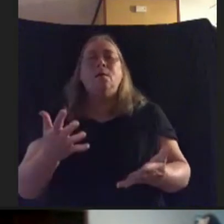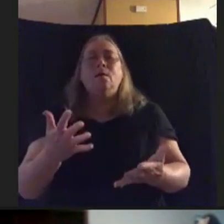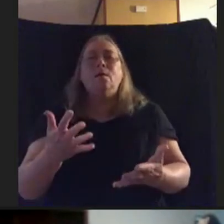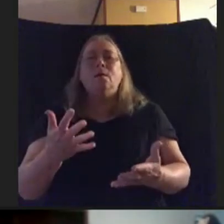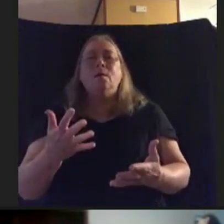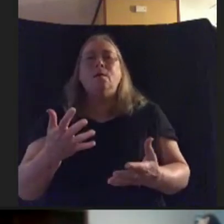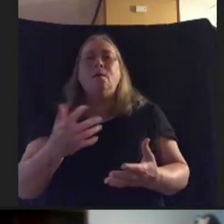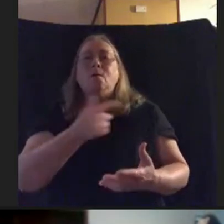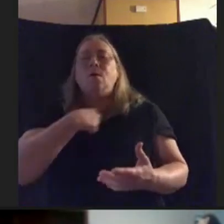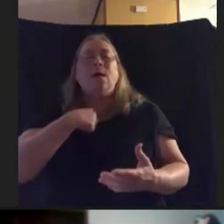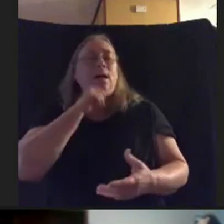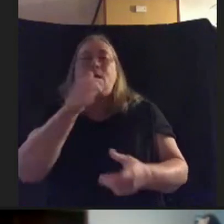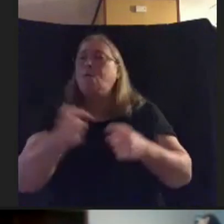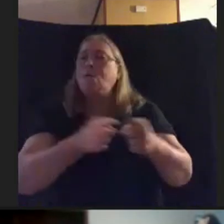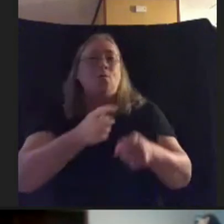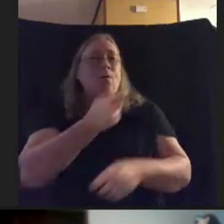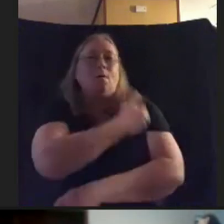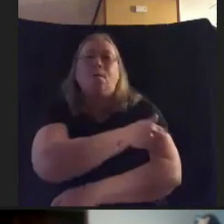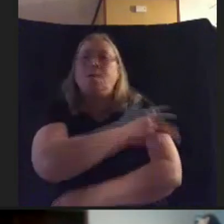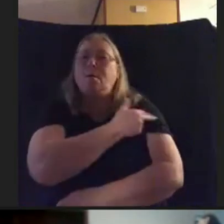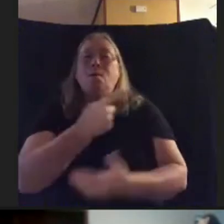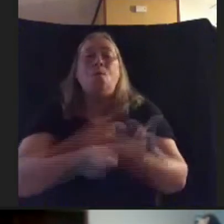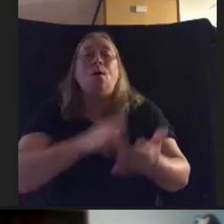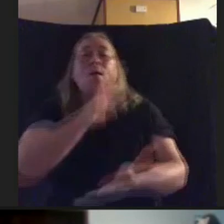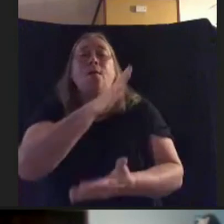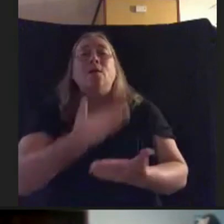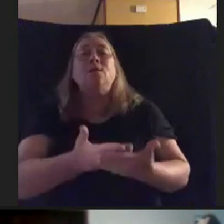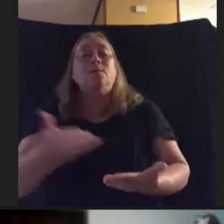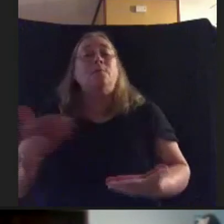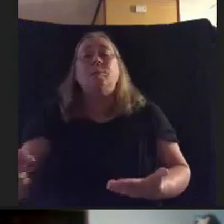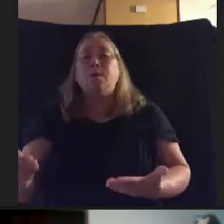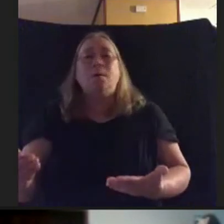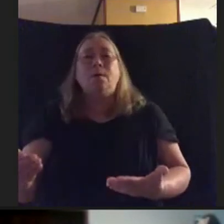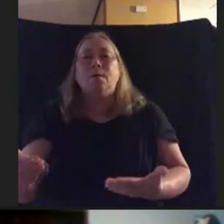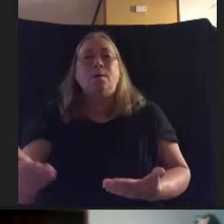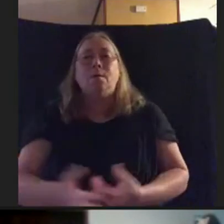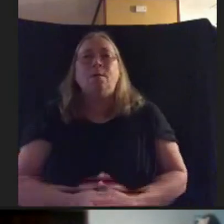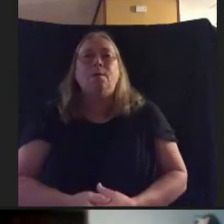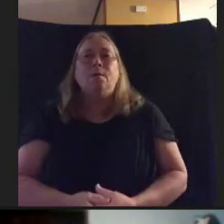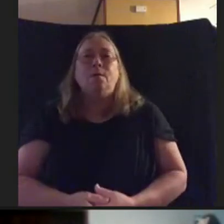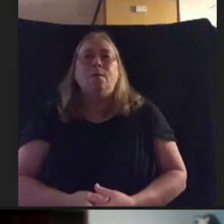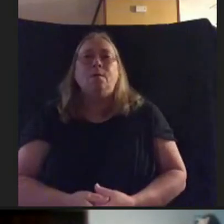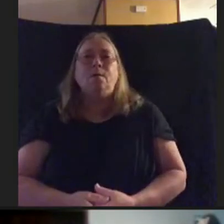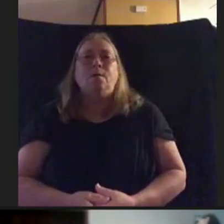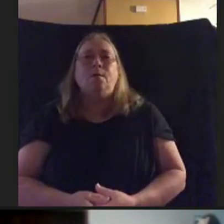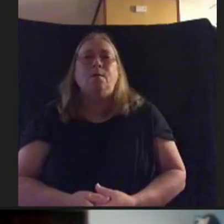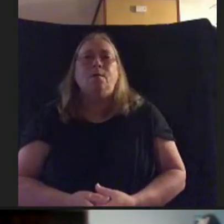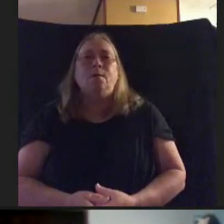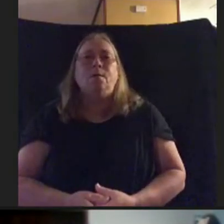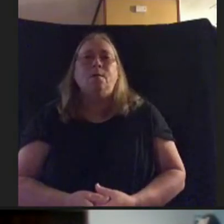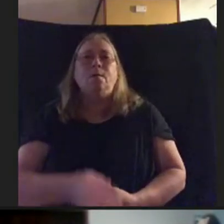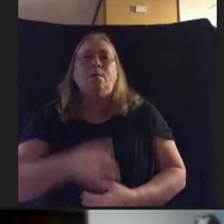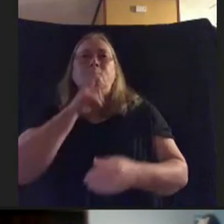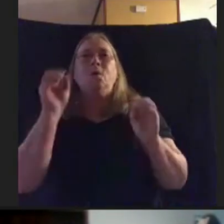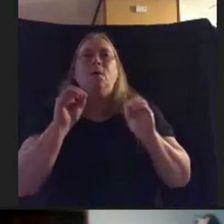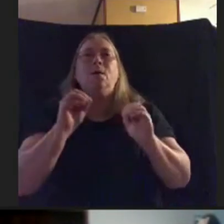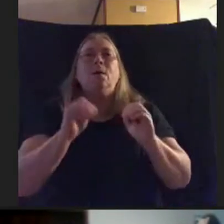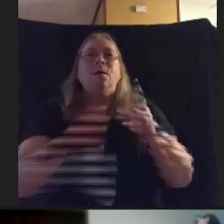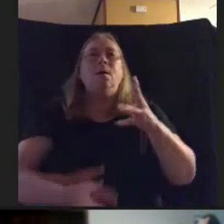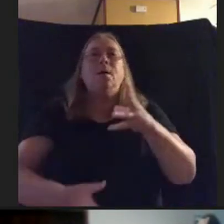control the hospitals and what their supply is. So it's really not manageable for us to